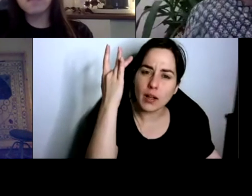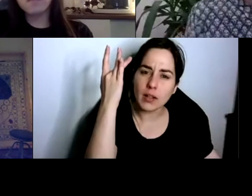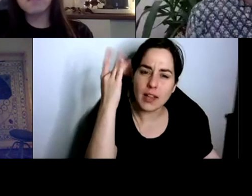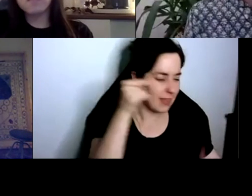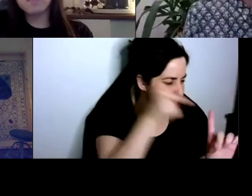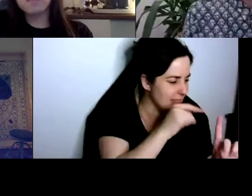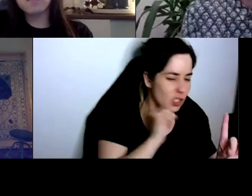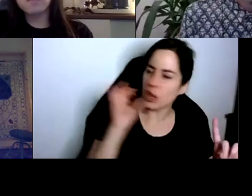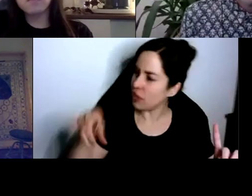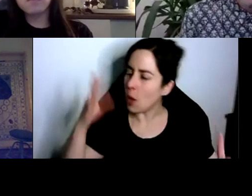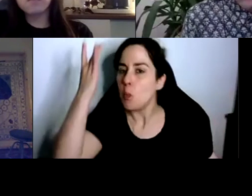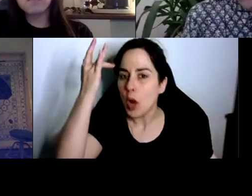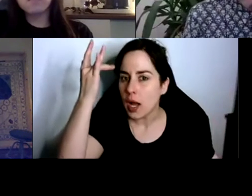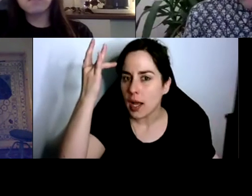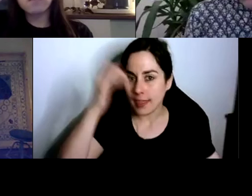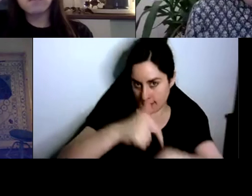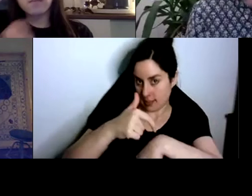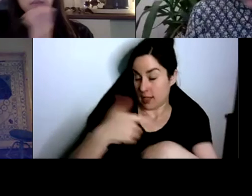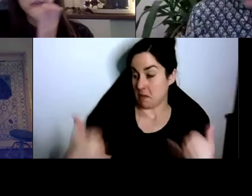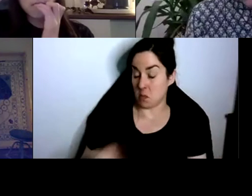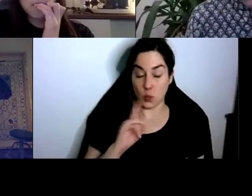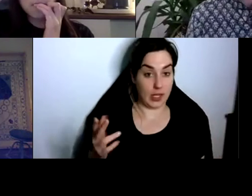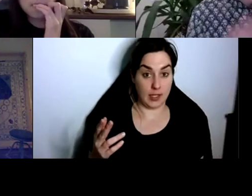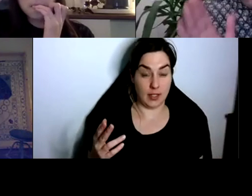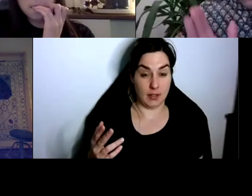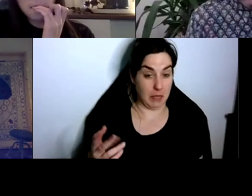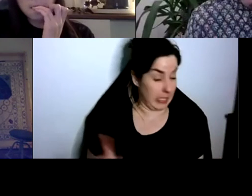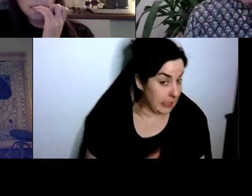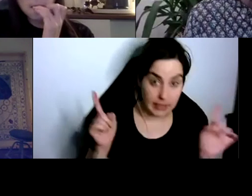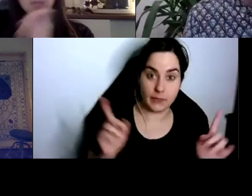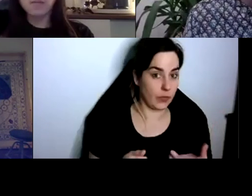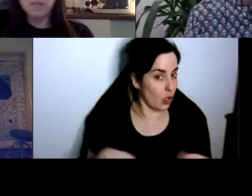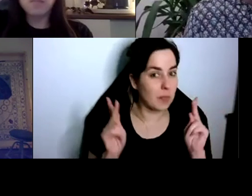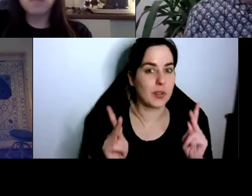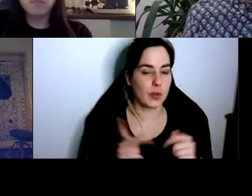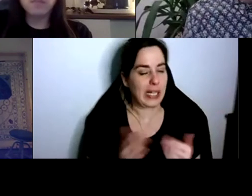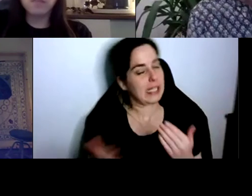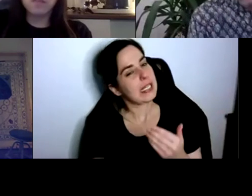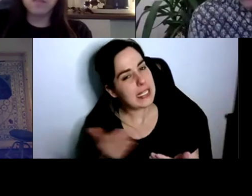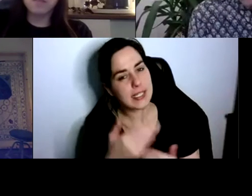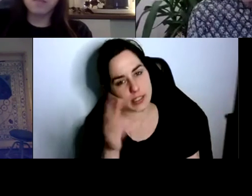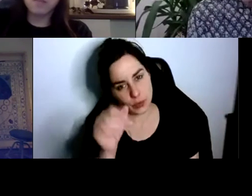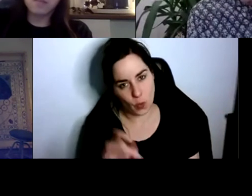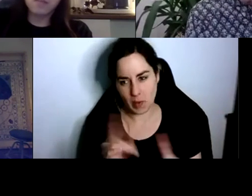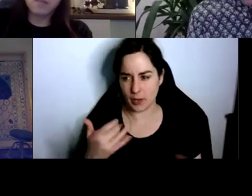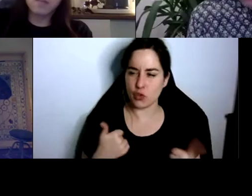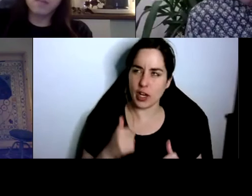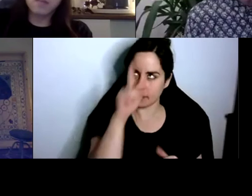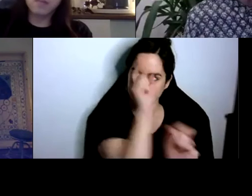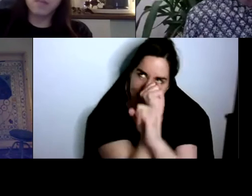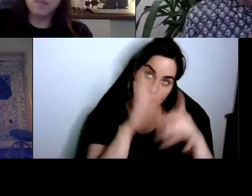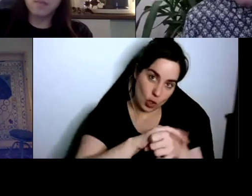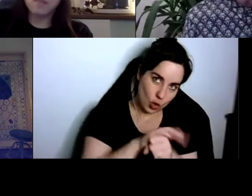so I've kind of tried to treat it, and you know, it's not easy, of course, but it's like I've tried to treat it as an opportunity to really